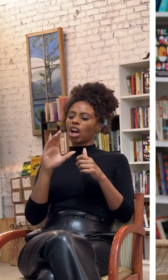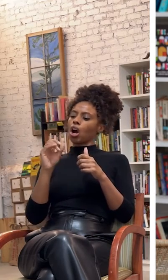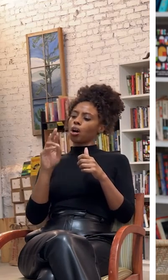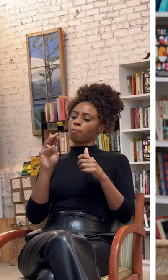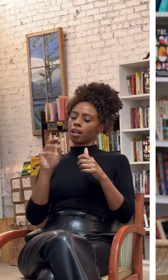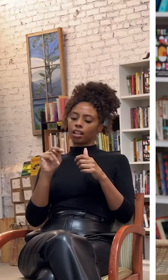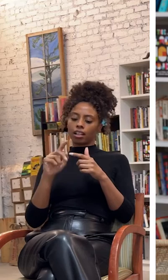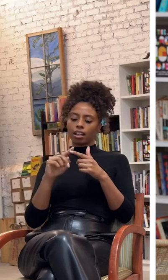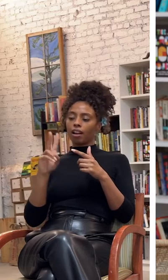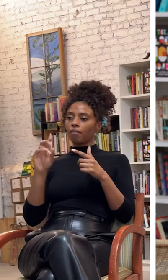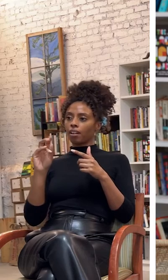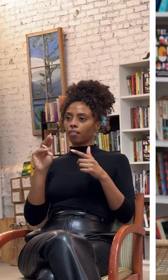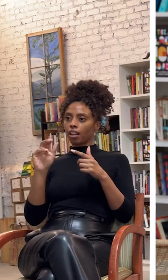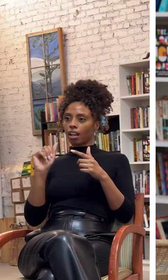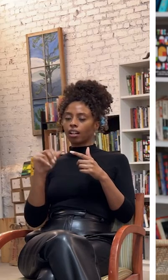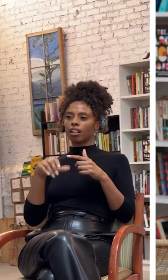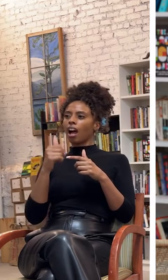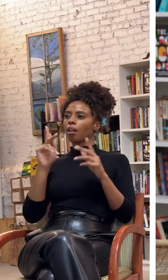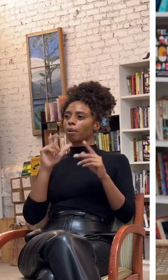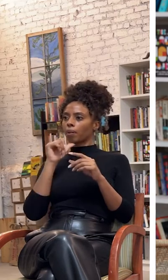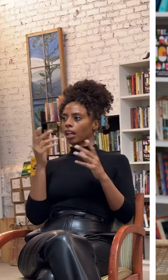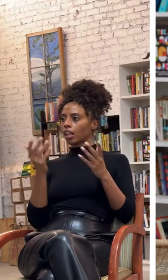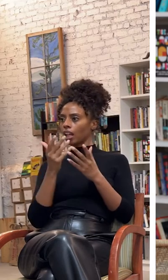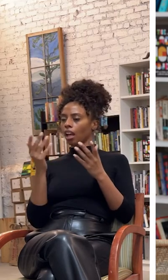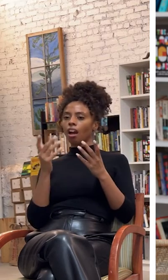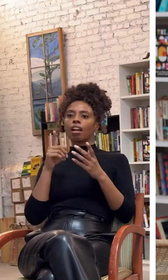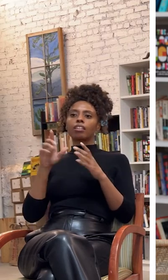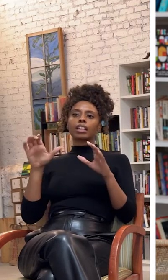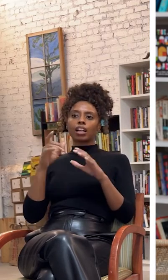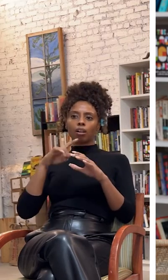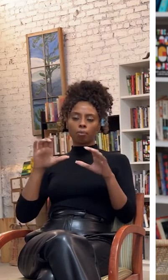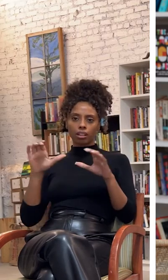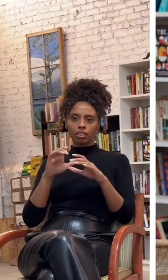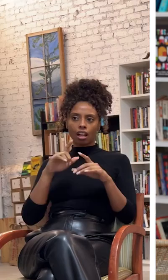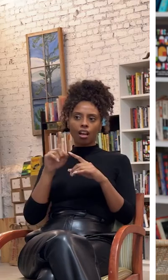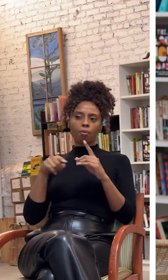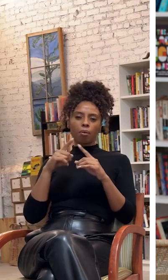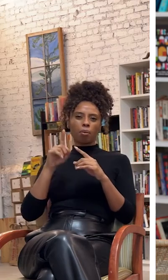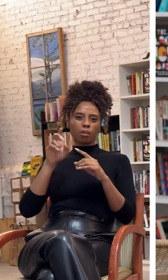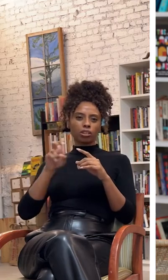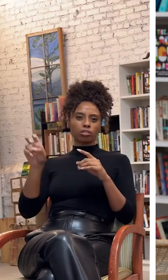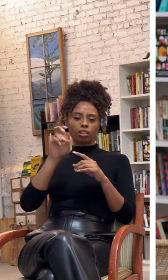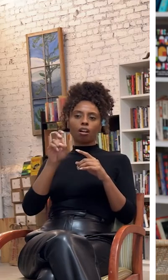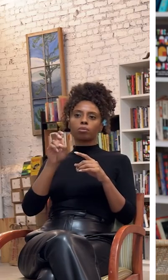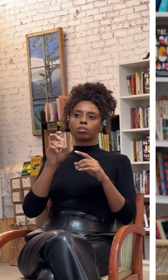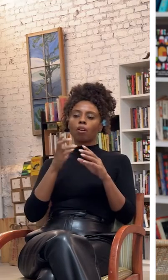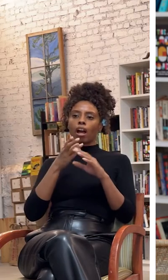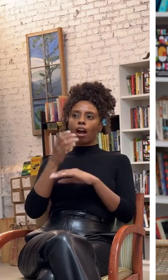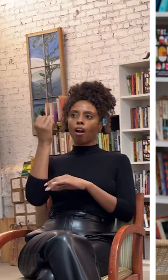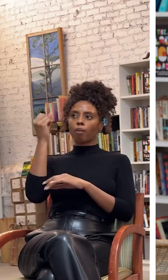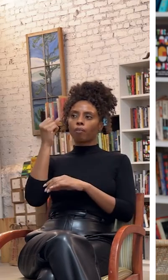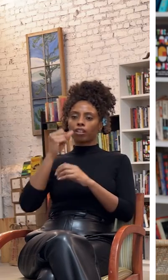was an activity we did once during one of our retreats where we had to envision what is the world after the revolution. And that